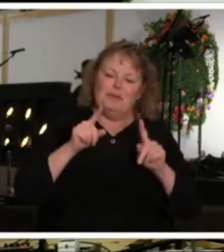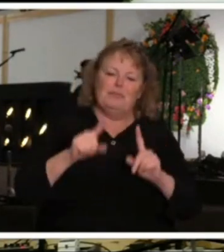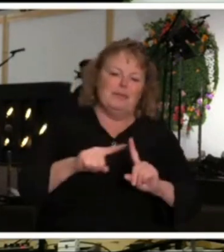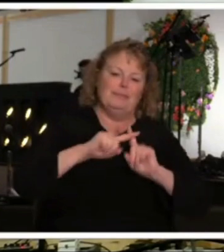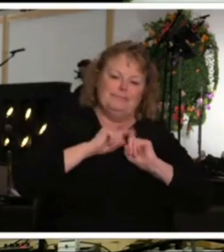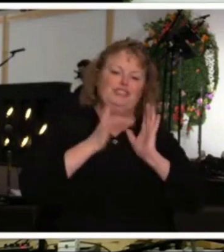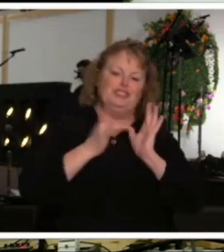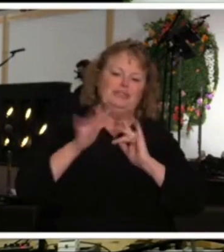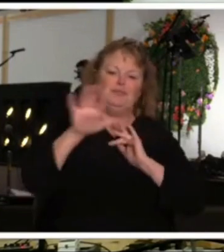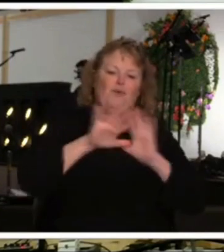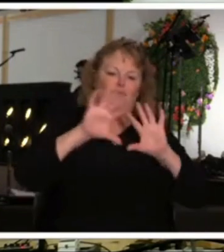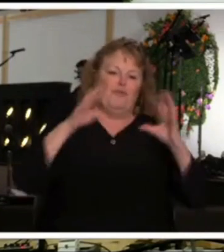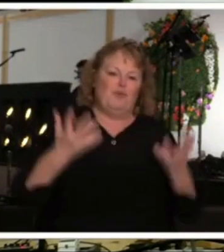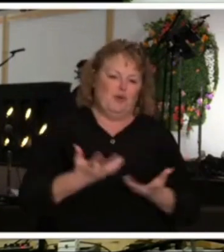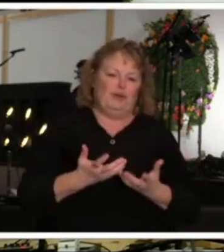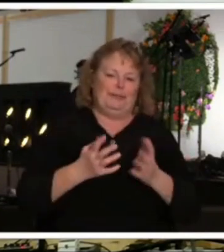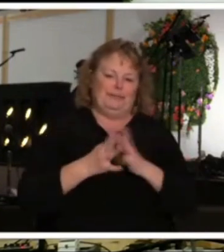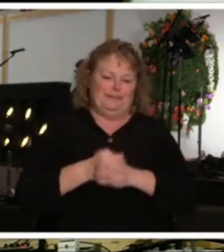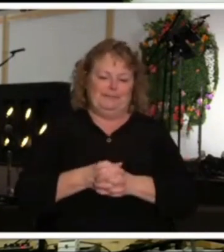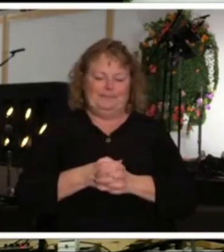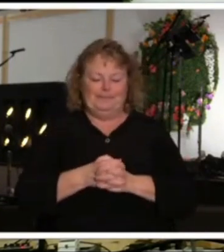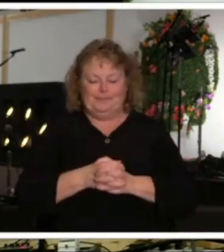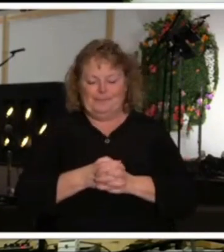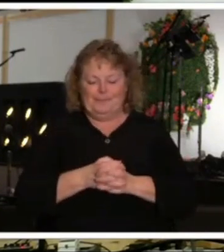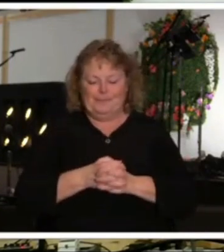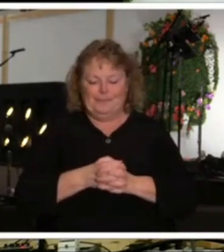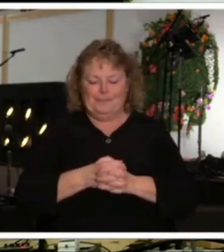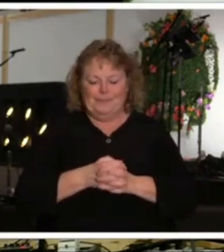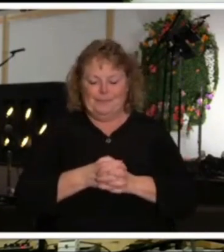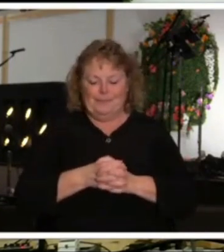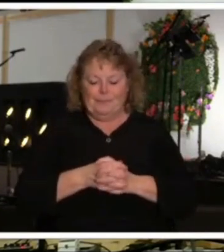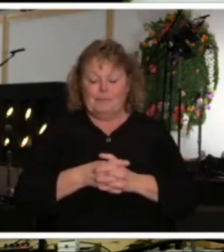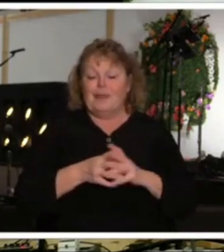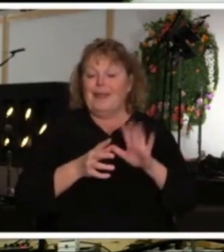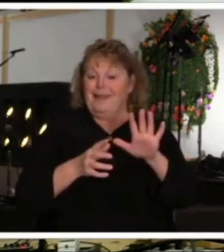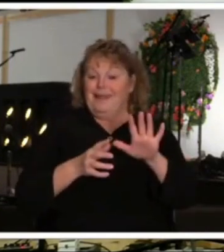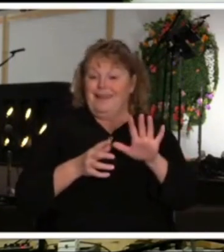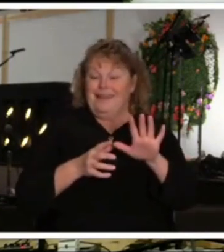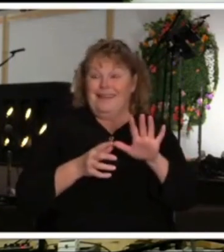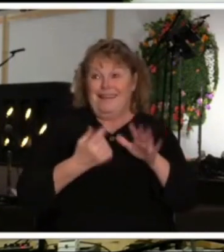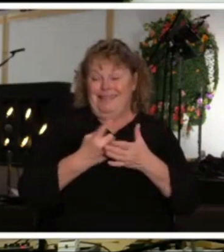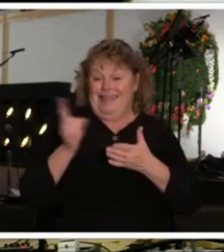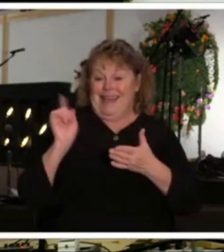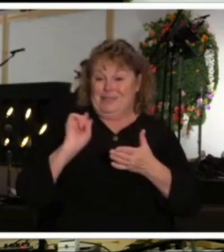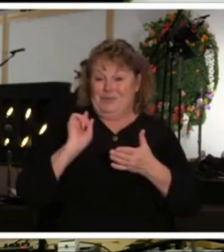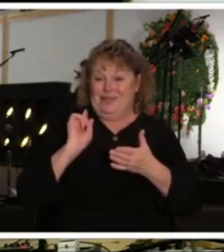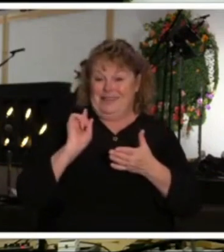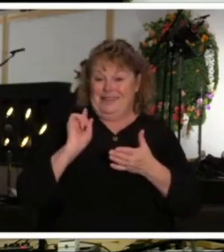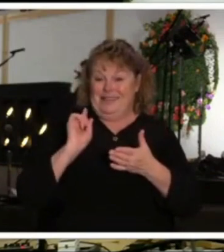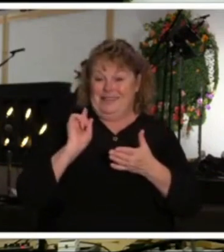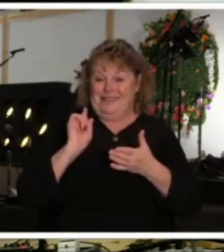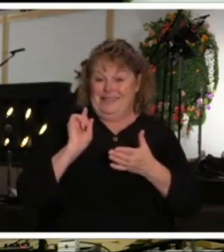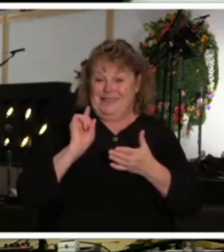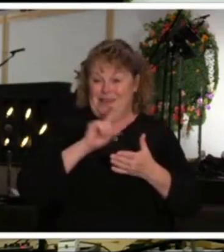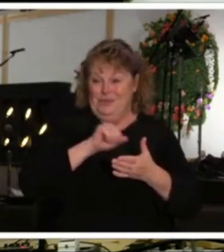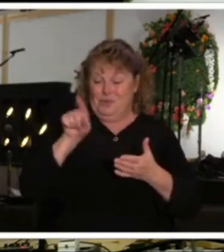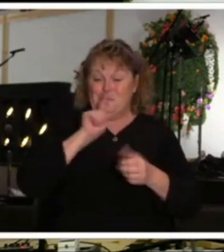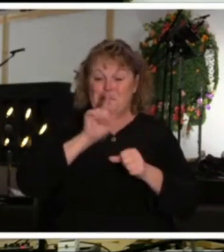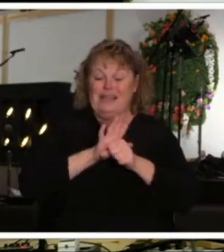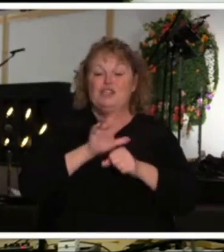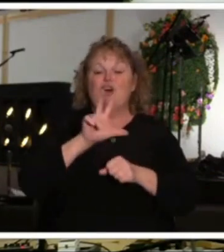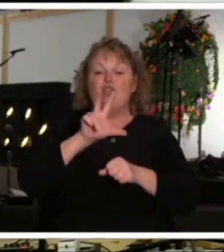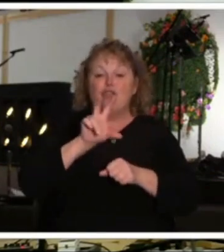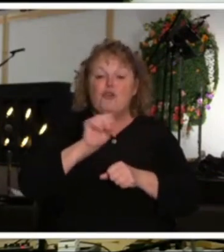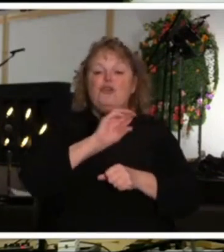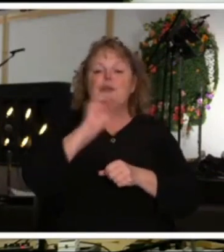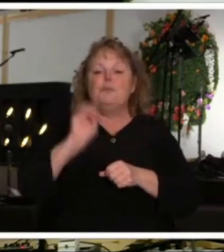And we would love to have you participate in that. After the first week, I can tell you that we have 30% more pledged this year than we've